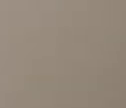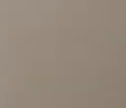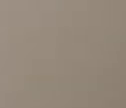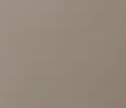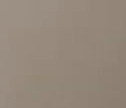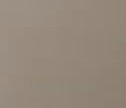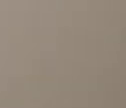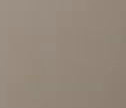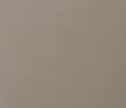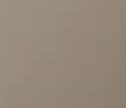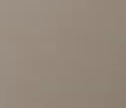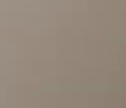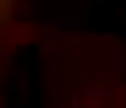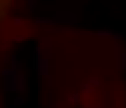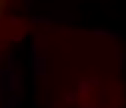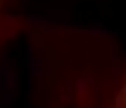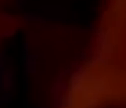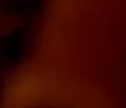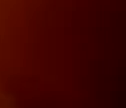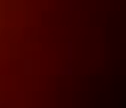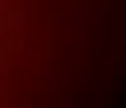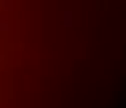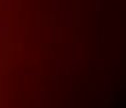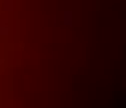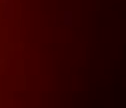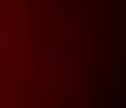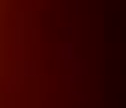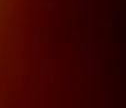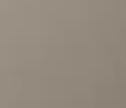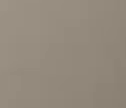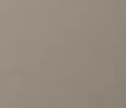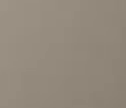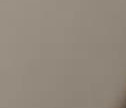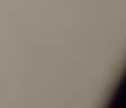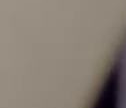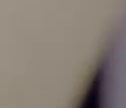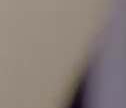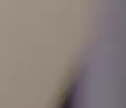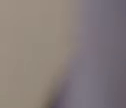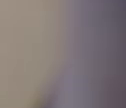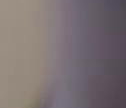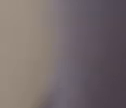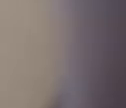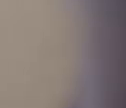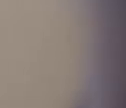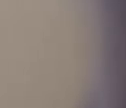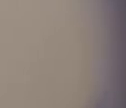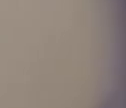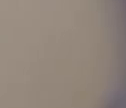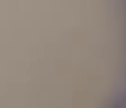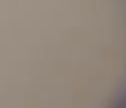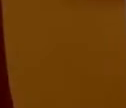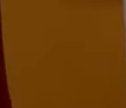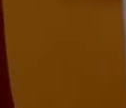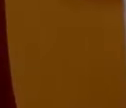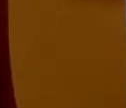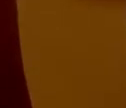build clinics and schools? Or how many disabled? Or how many need